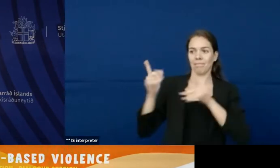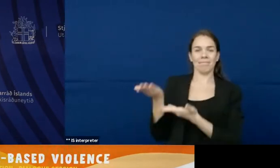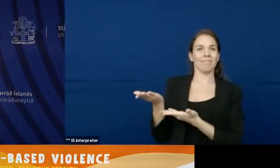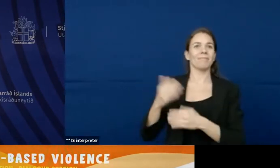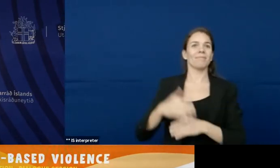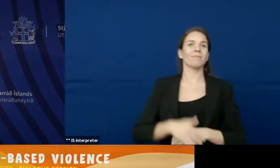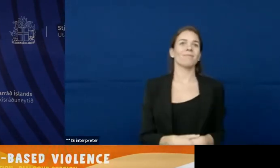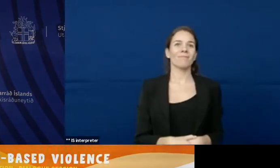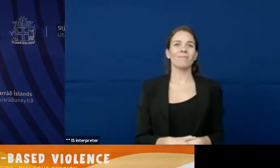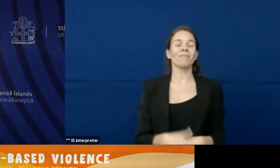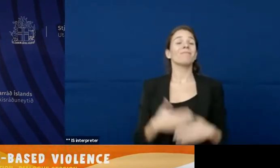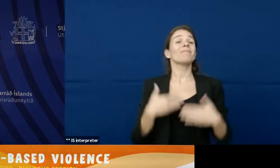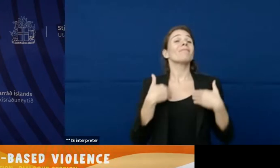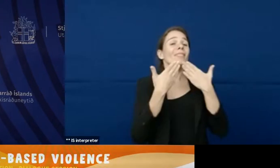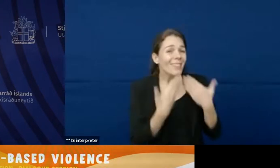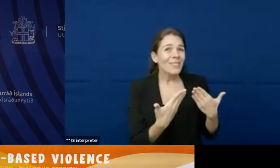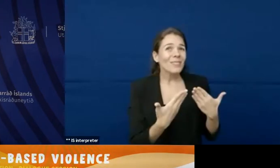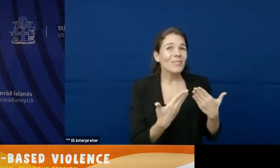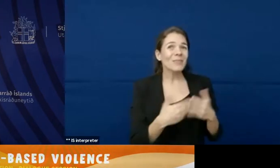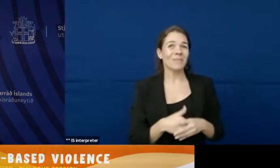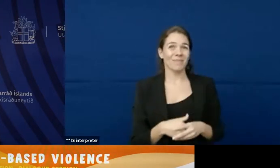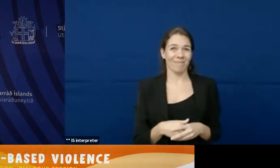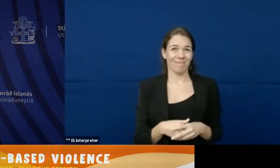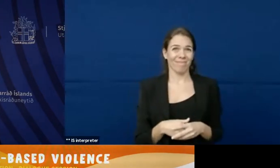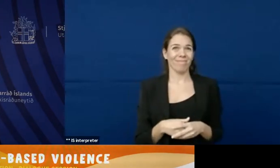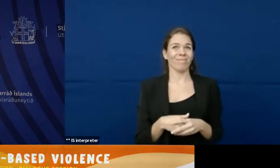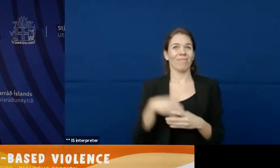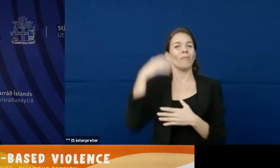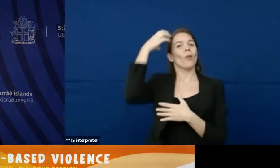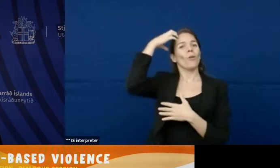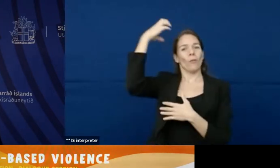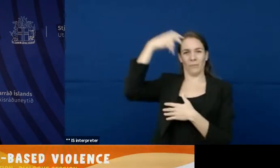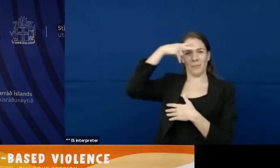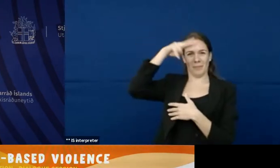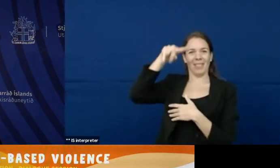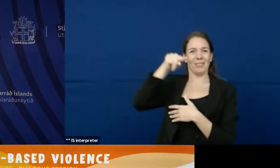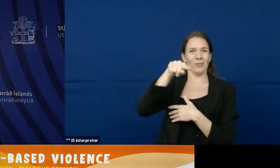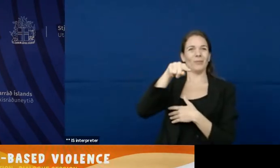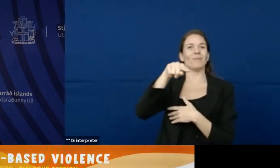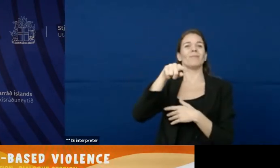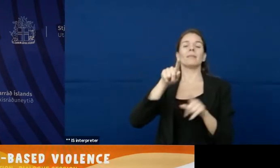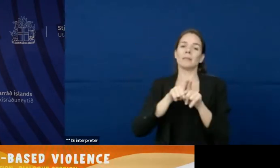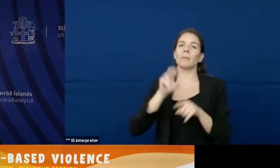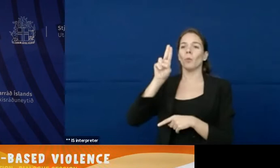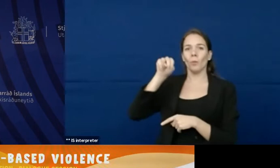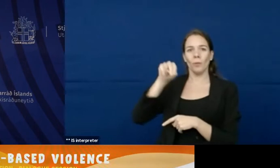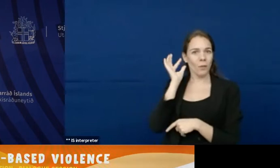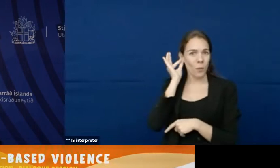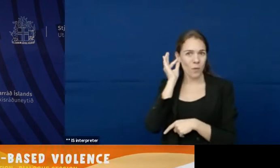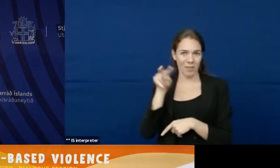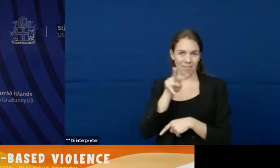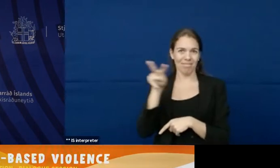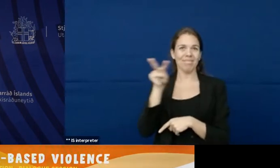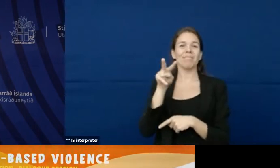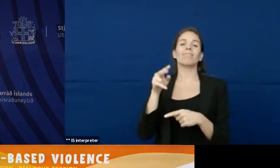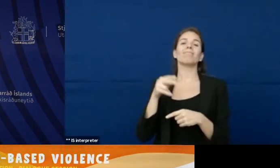the Action Coalition an opportunity to highlight our work. Violence against women and girls is